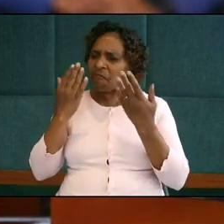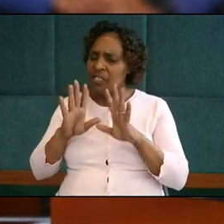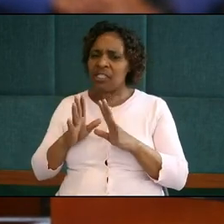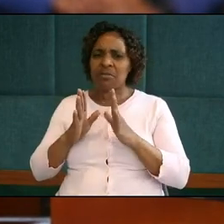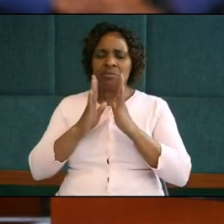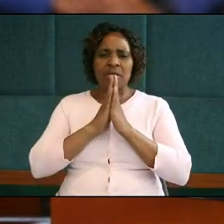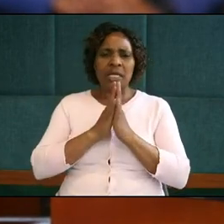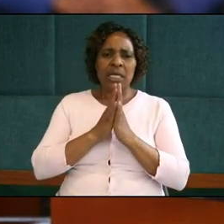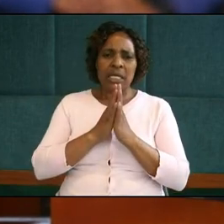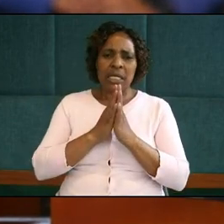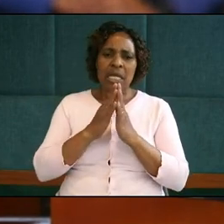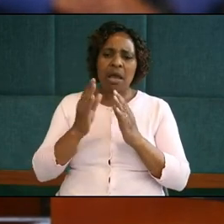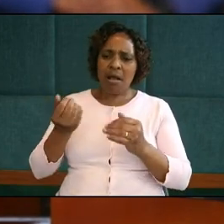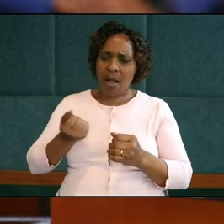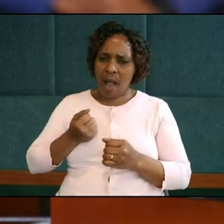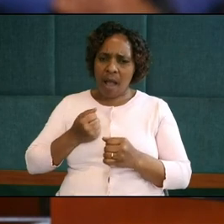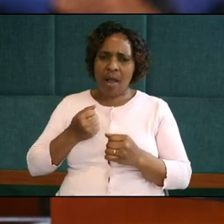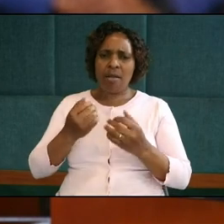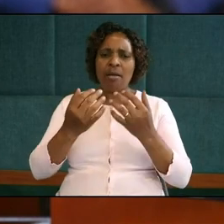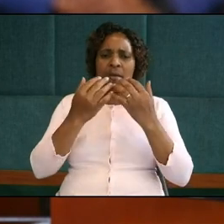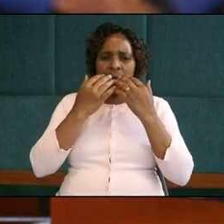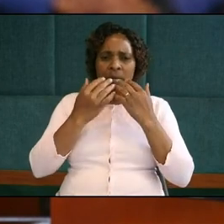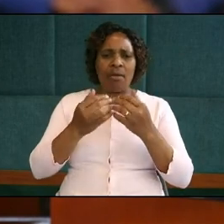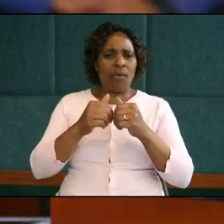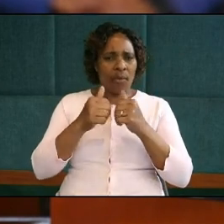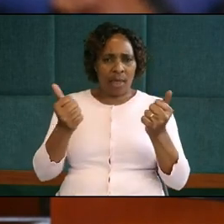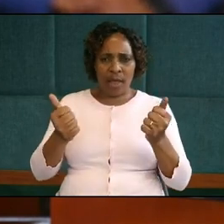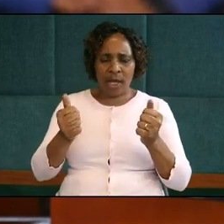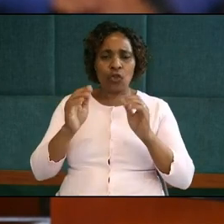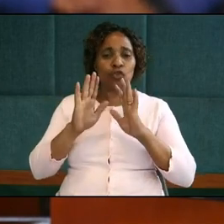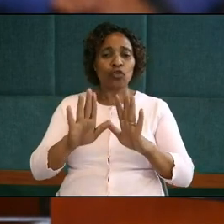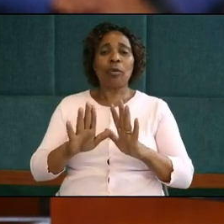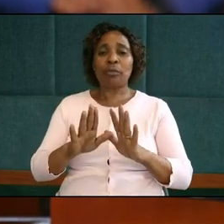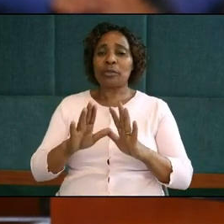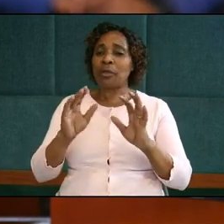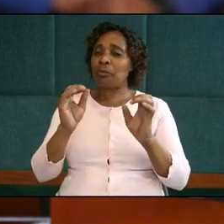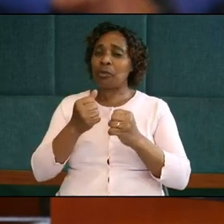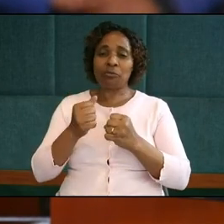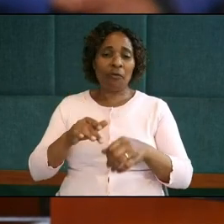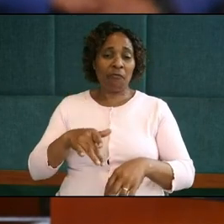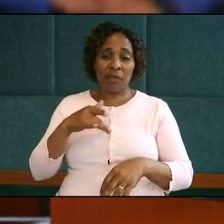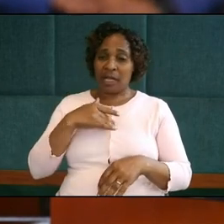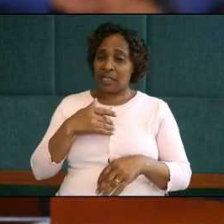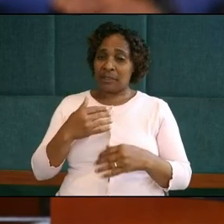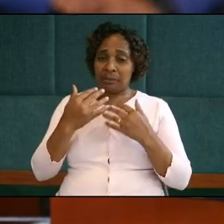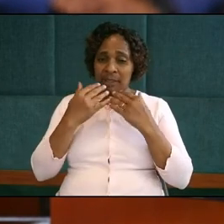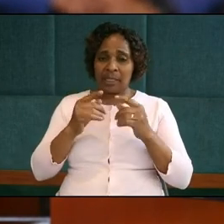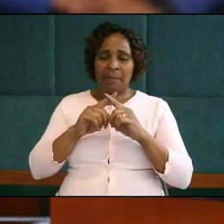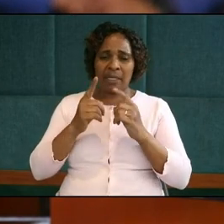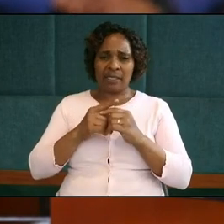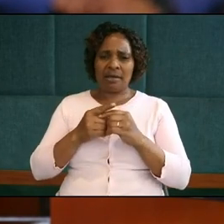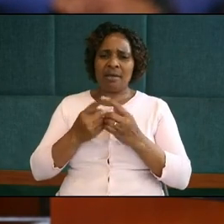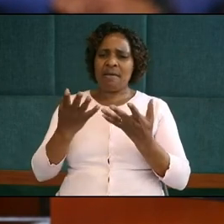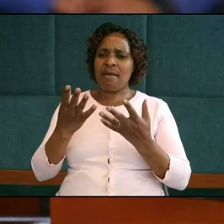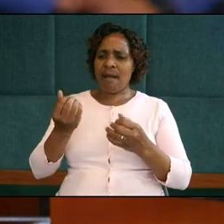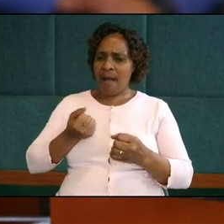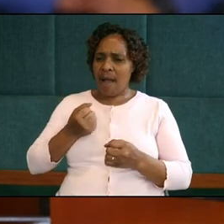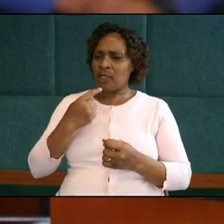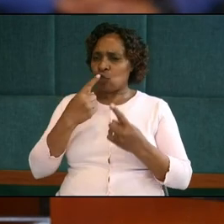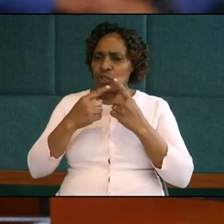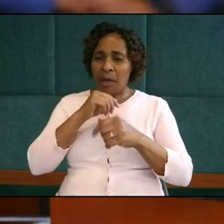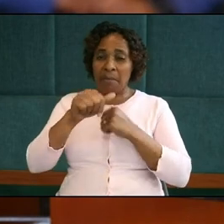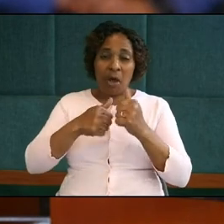praying, Emmanuel could breathe again. Her tears stopped and she no longer felt afraid. Emmanuel told her parents about the scary